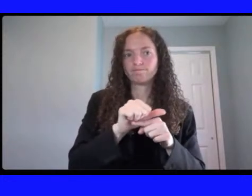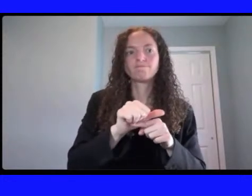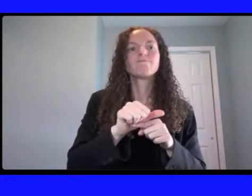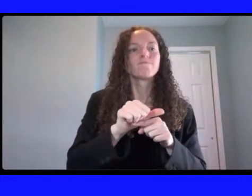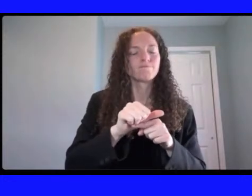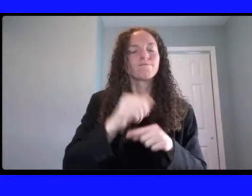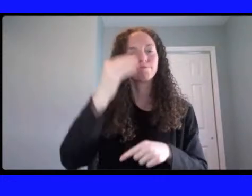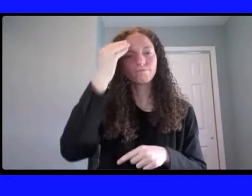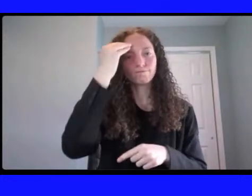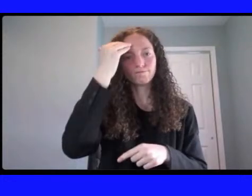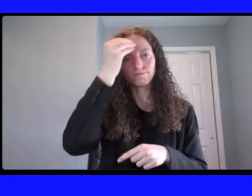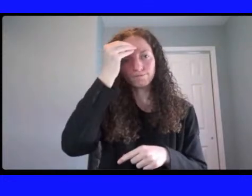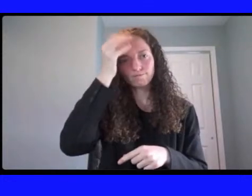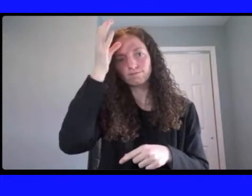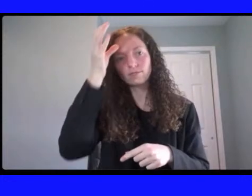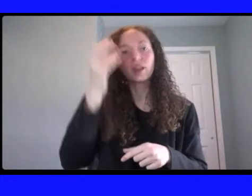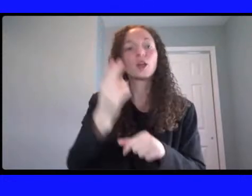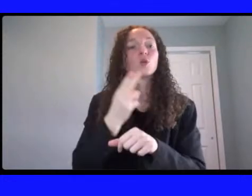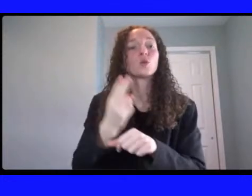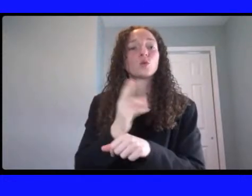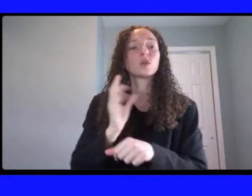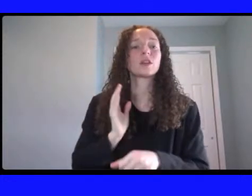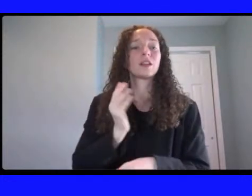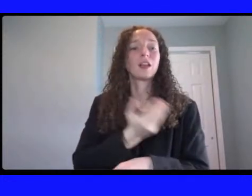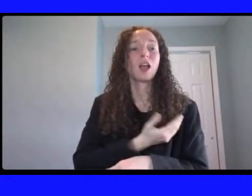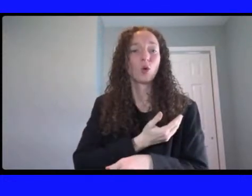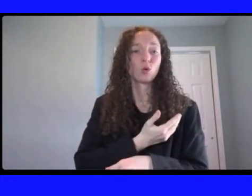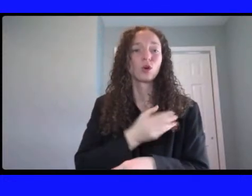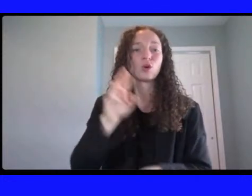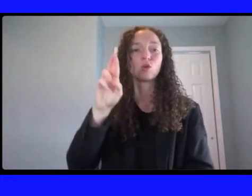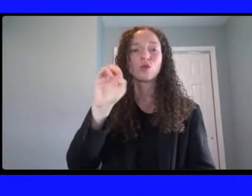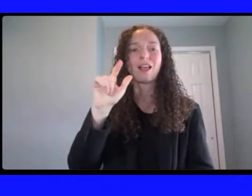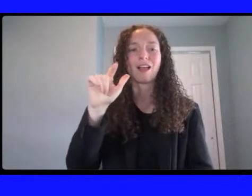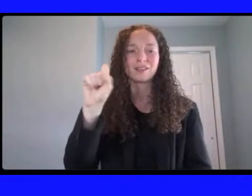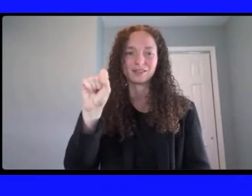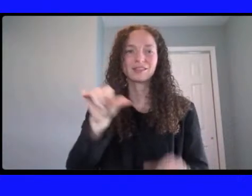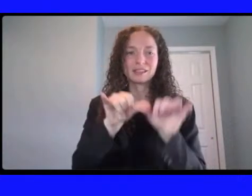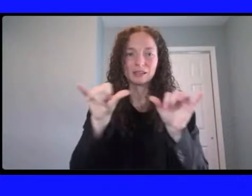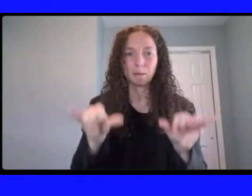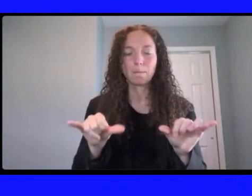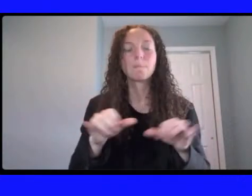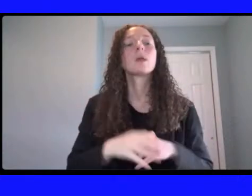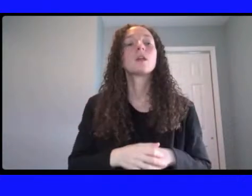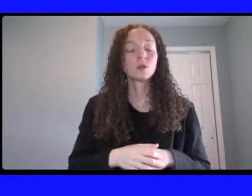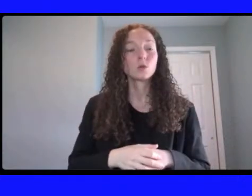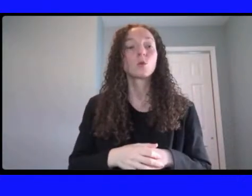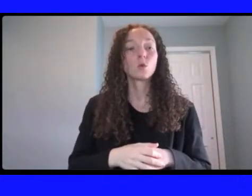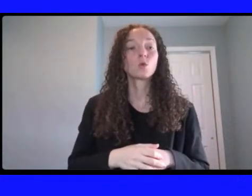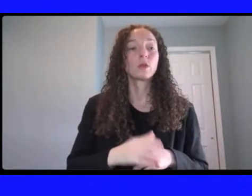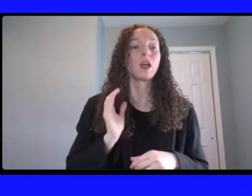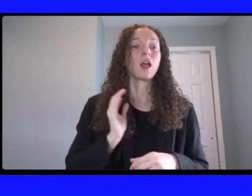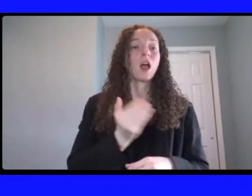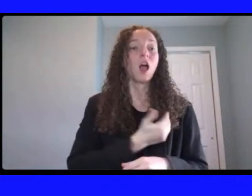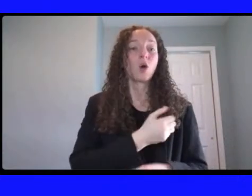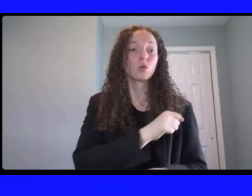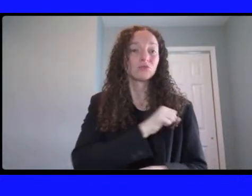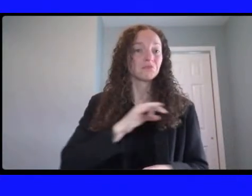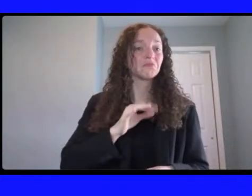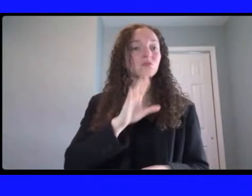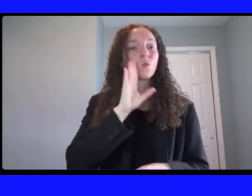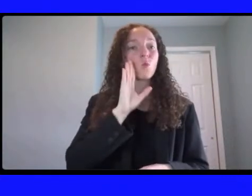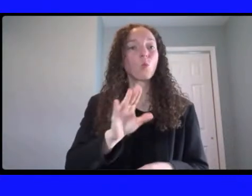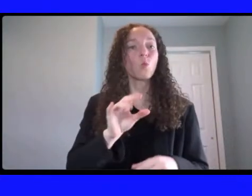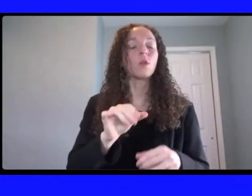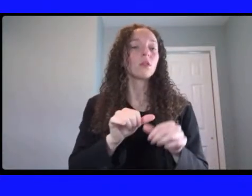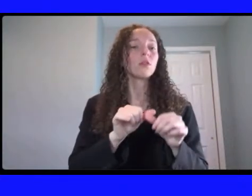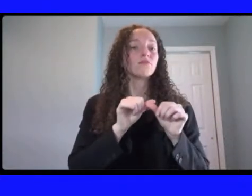of the maternal home is to provide support and comprehensive wraparound services for our pregnant persons who have need of this support. And this can